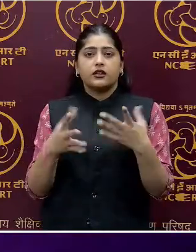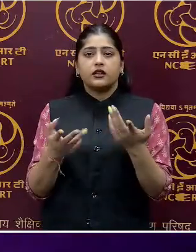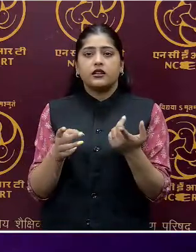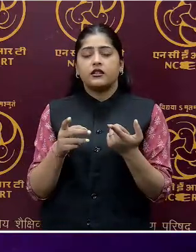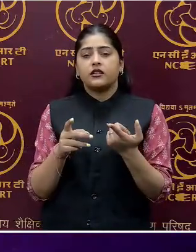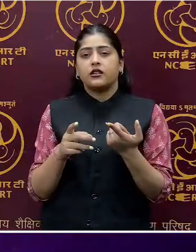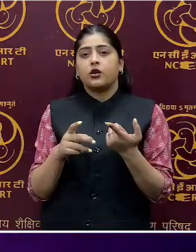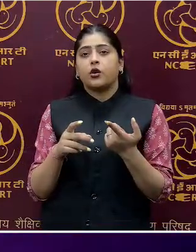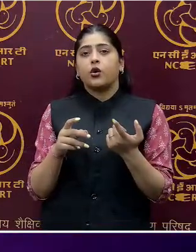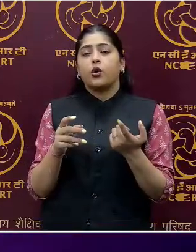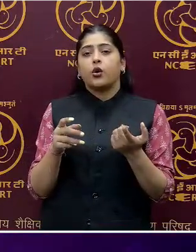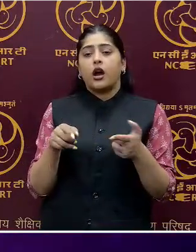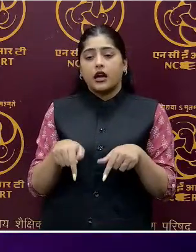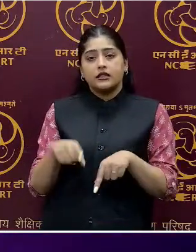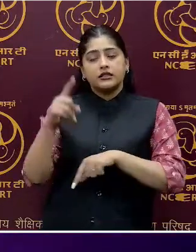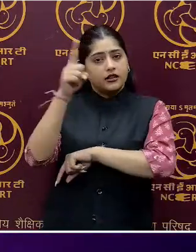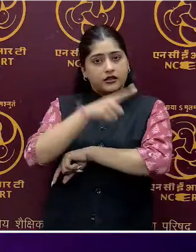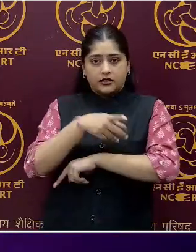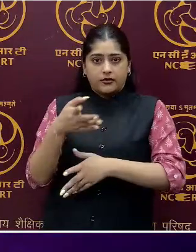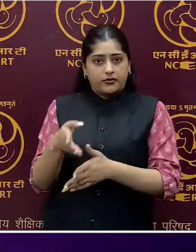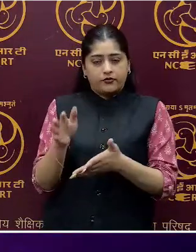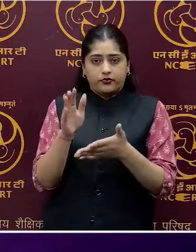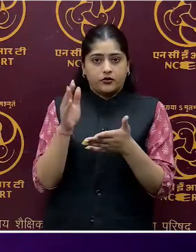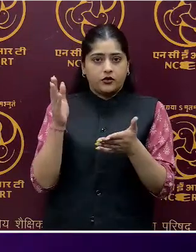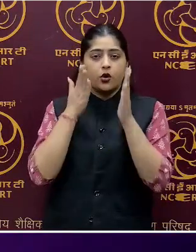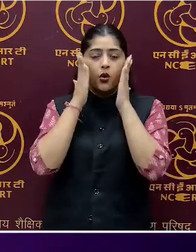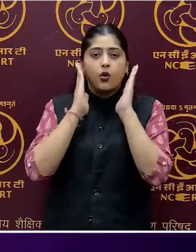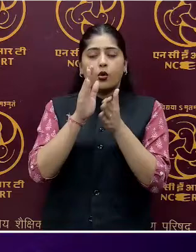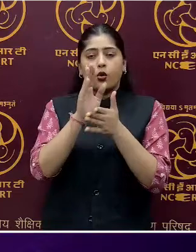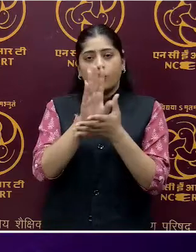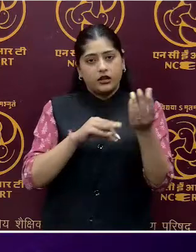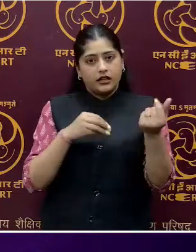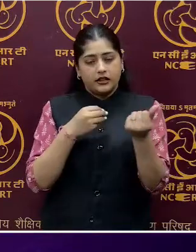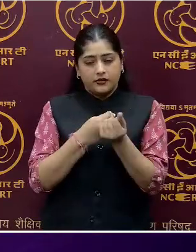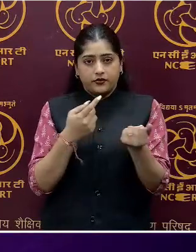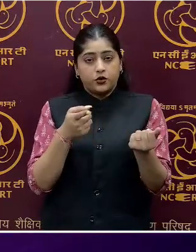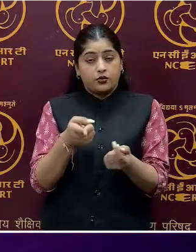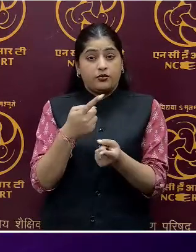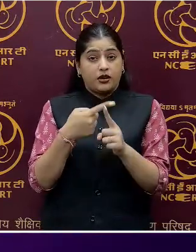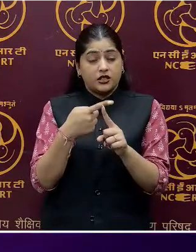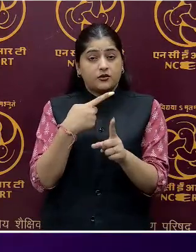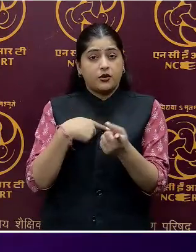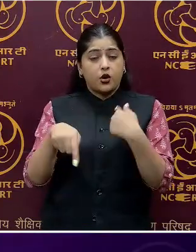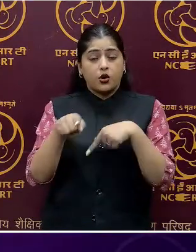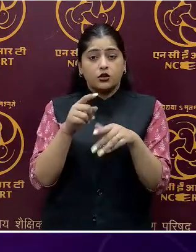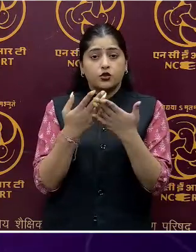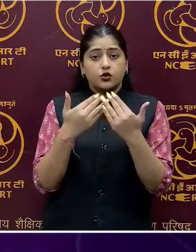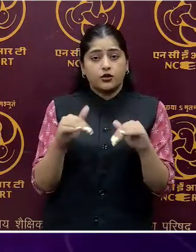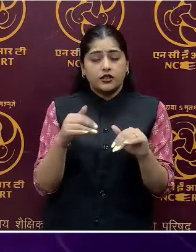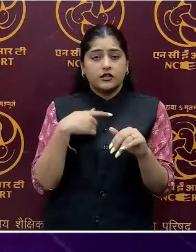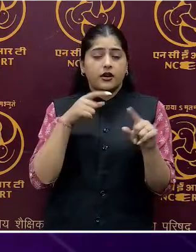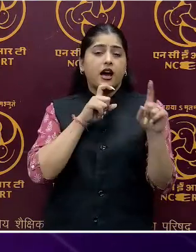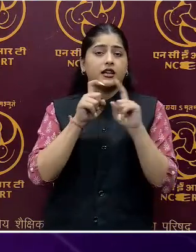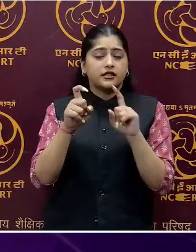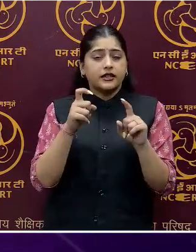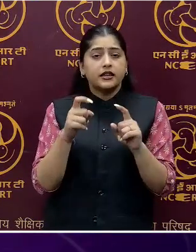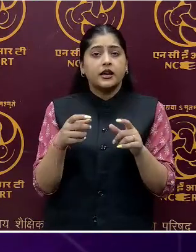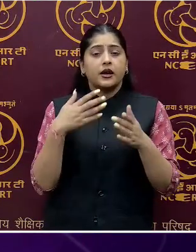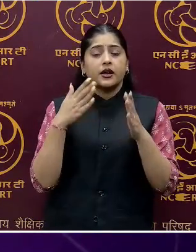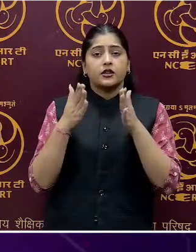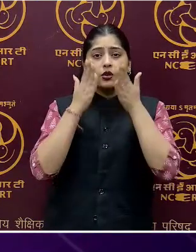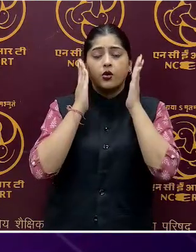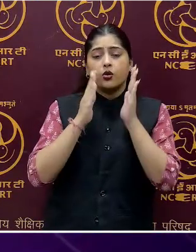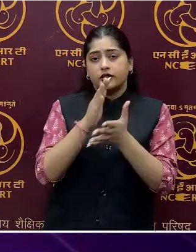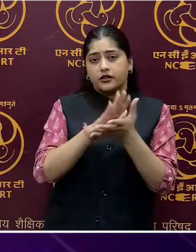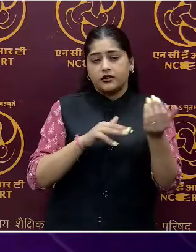today we are also celebrating Holi, I expect my students to be safe And yeah, play safe Holi, and